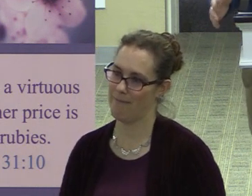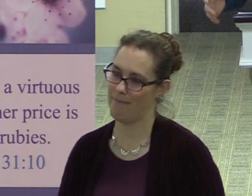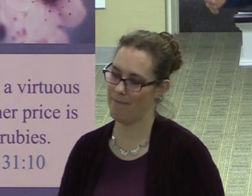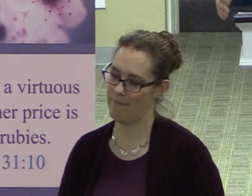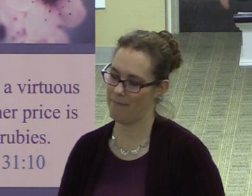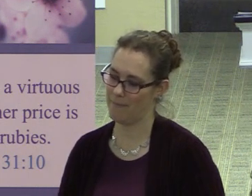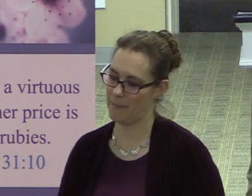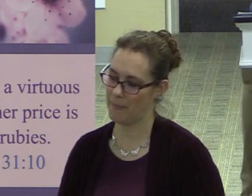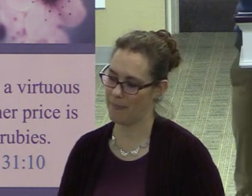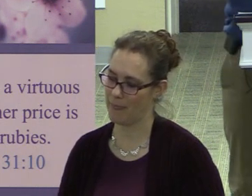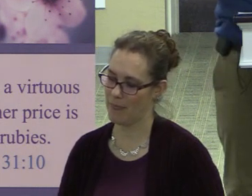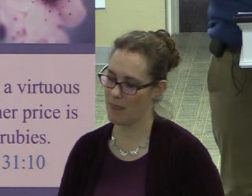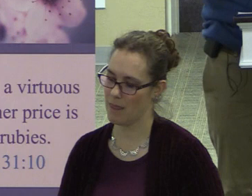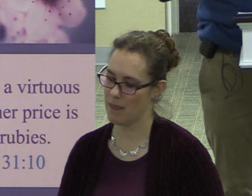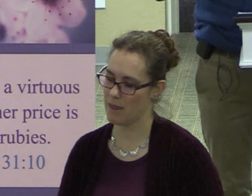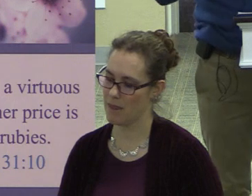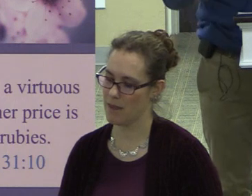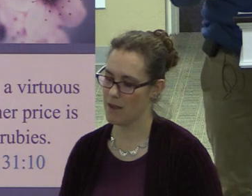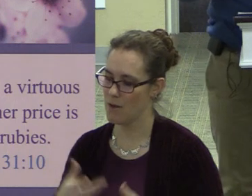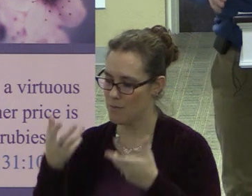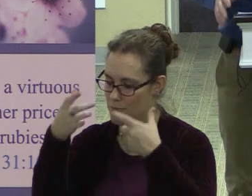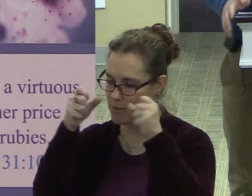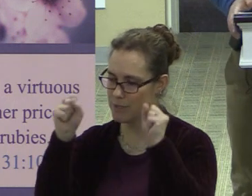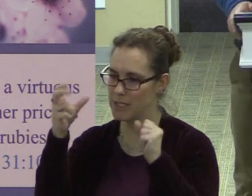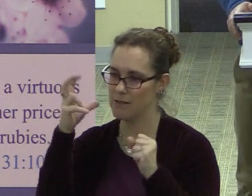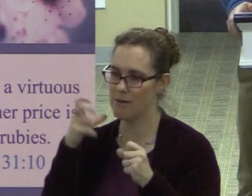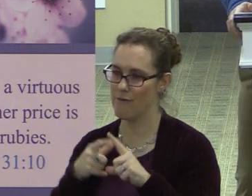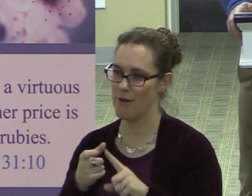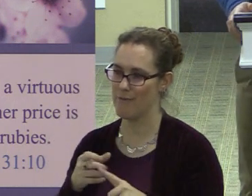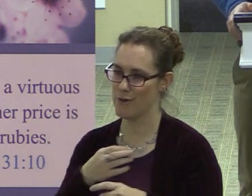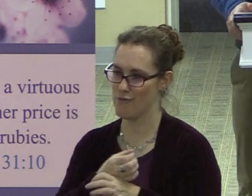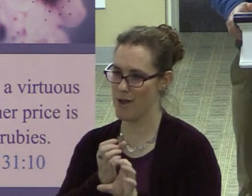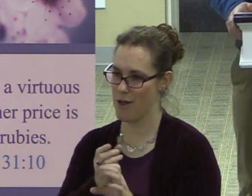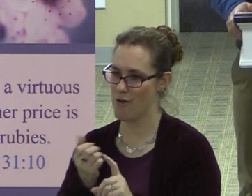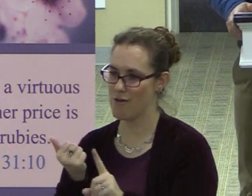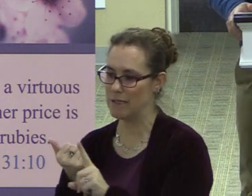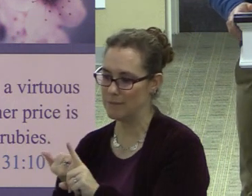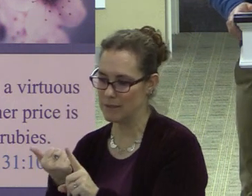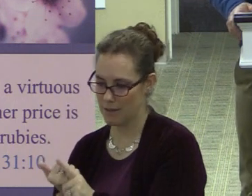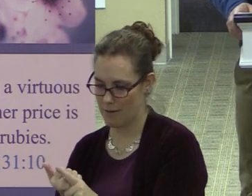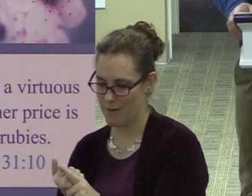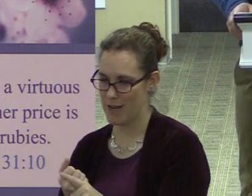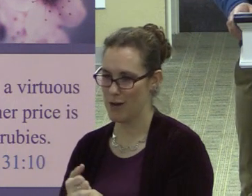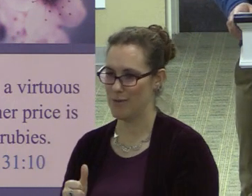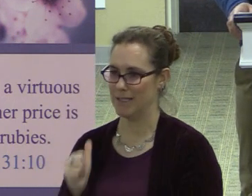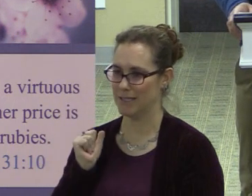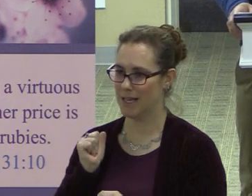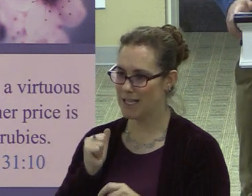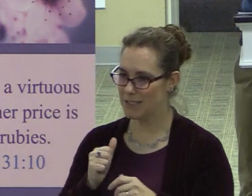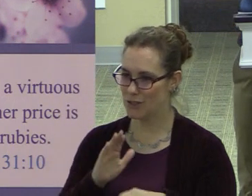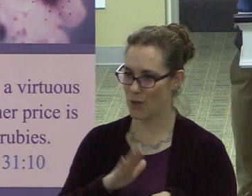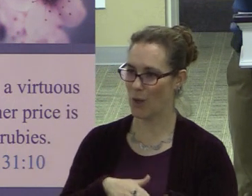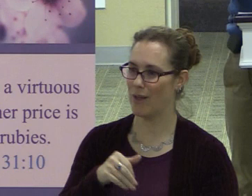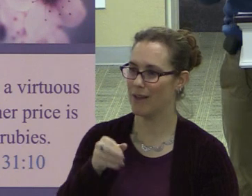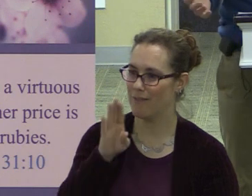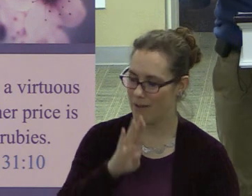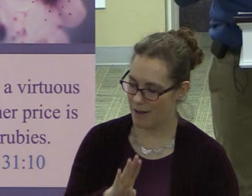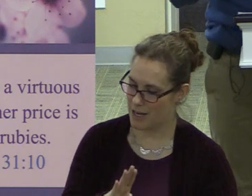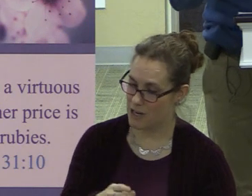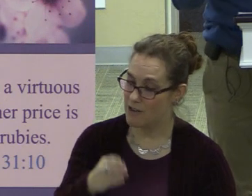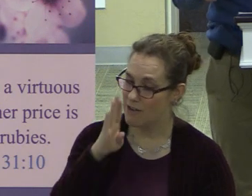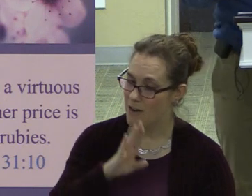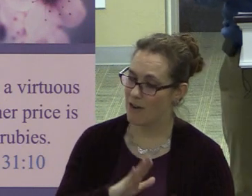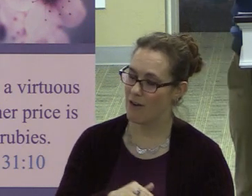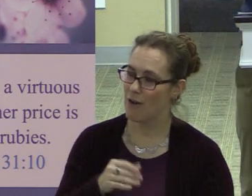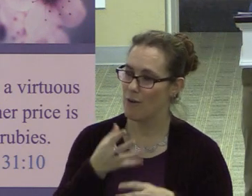So Moses here is hearing from the Creator himself, and Moses resists the calling of God. God called Moses,